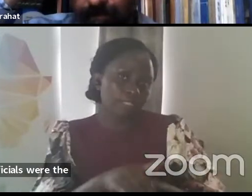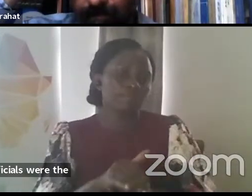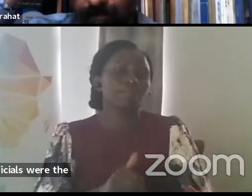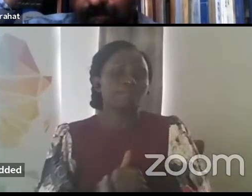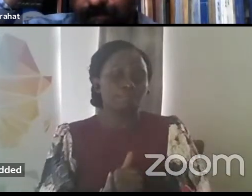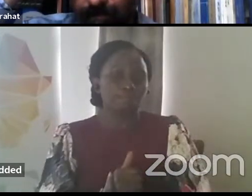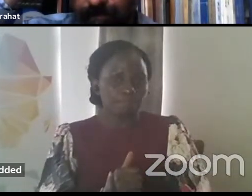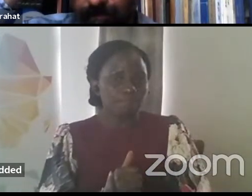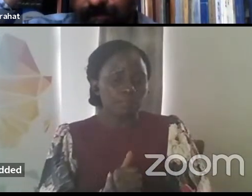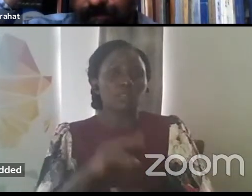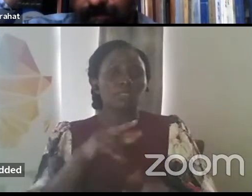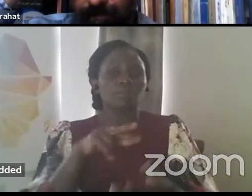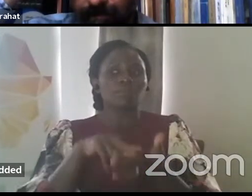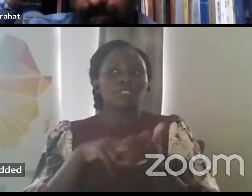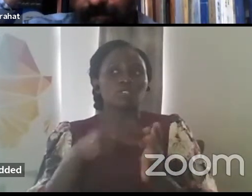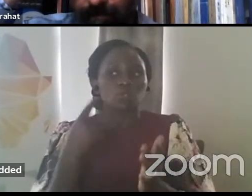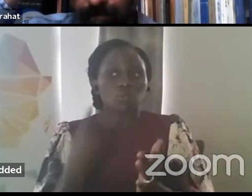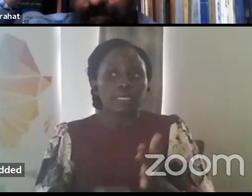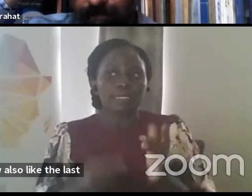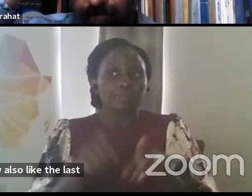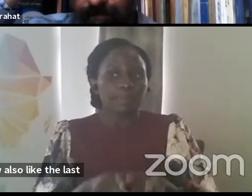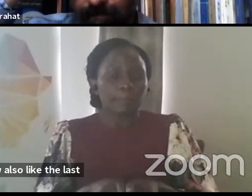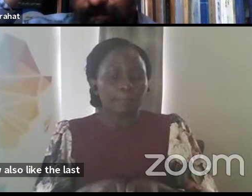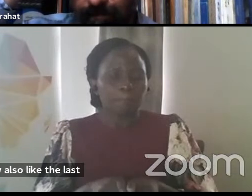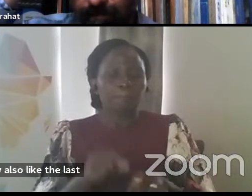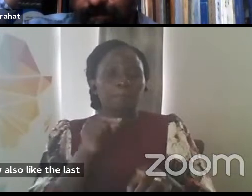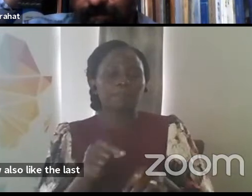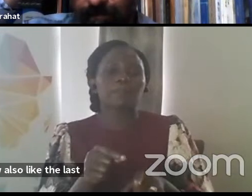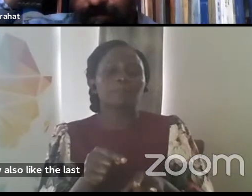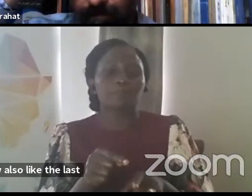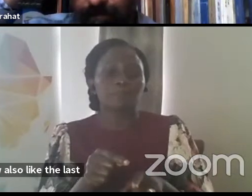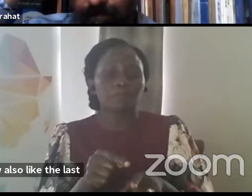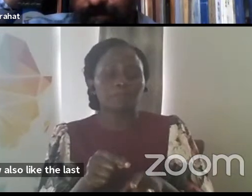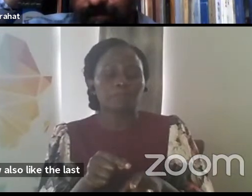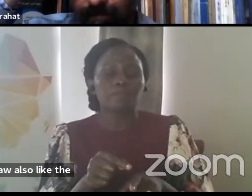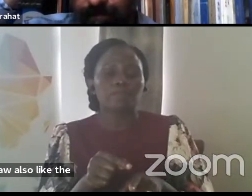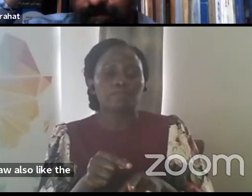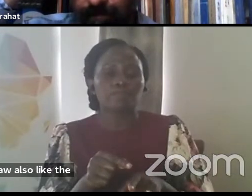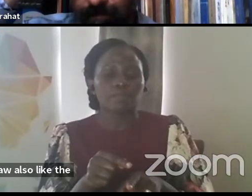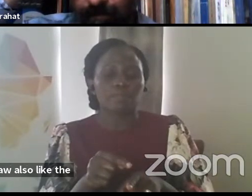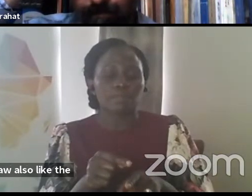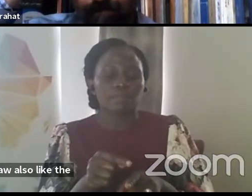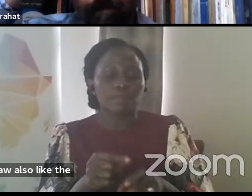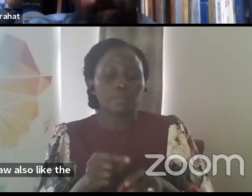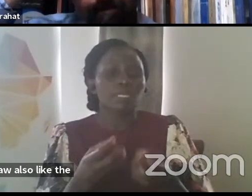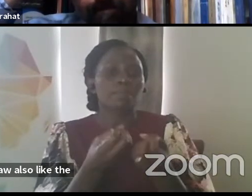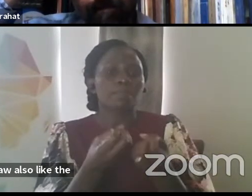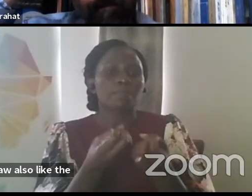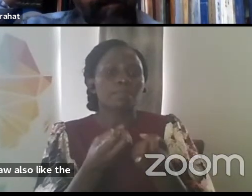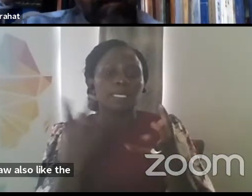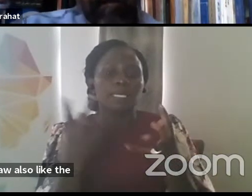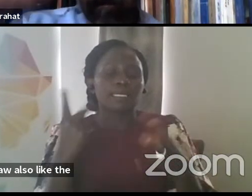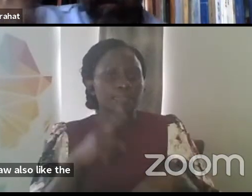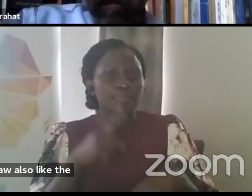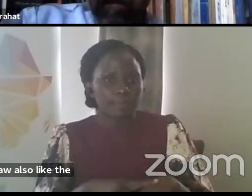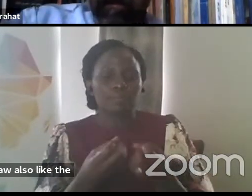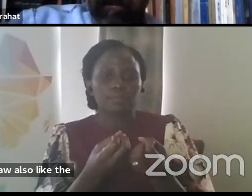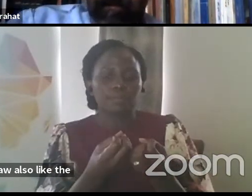And what we saw also, like in the last couple of months with the changes I spoke of at the beginning, is that